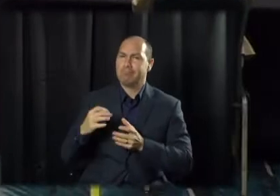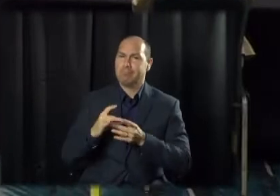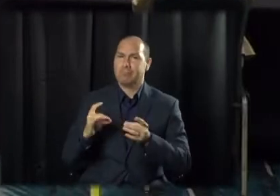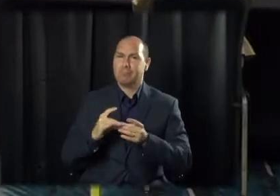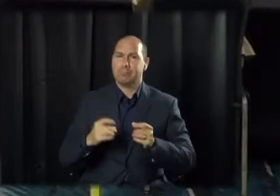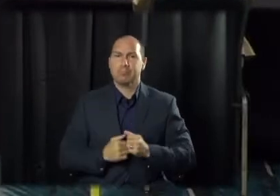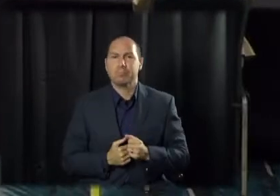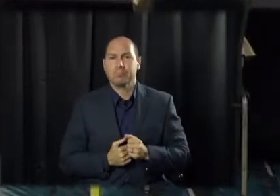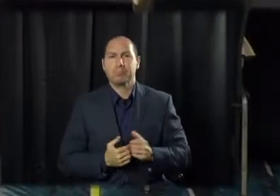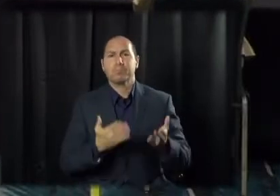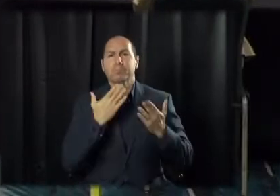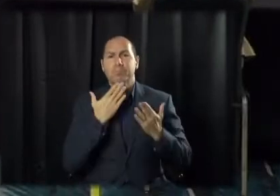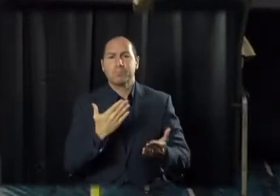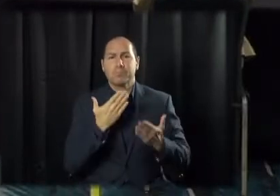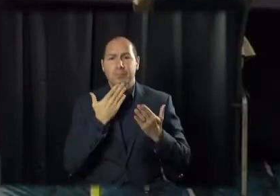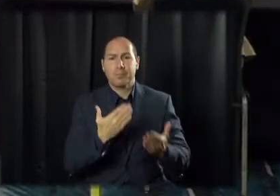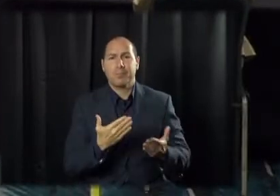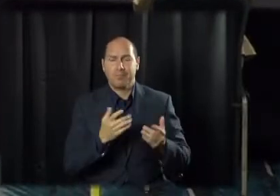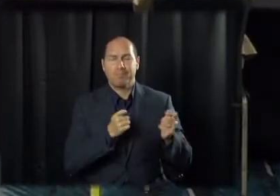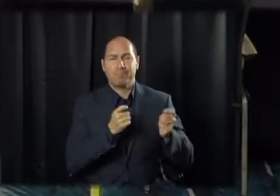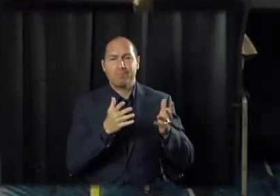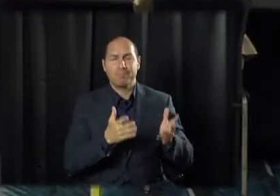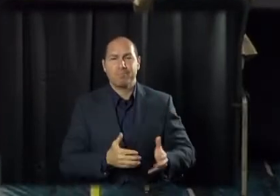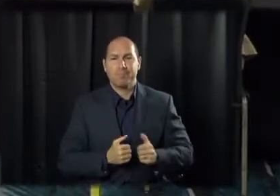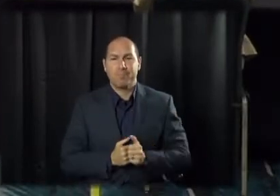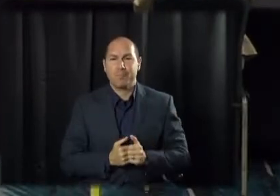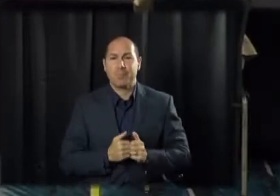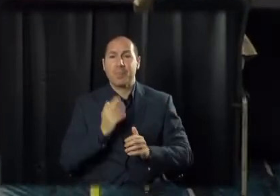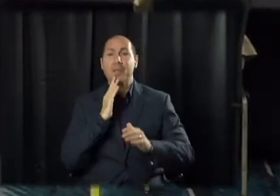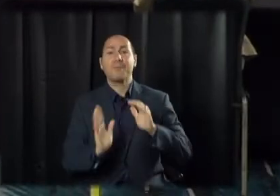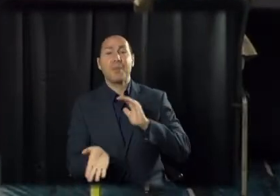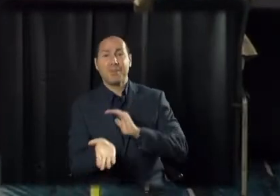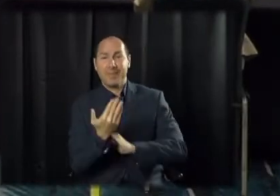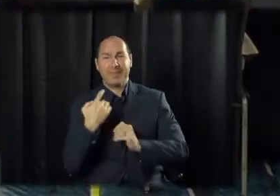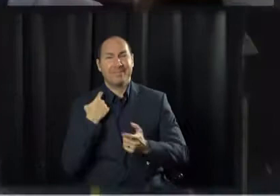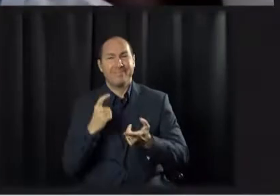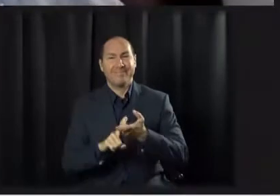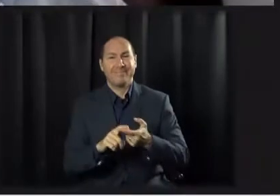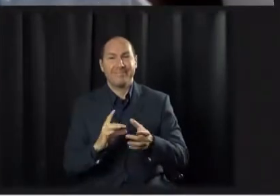Thank you, Mr. Chairman. Buenos dias.